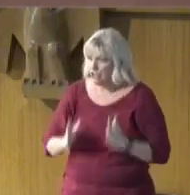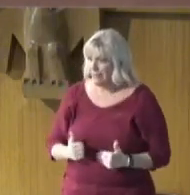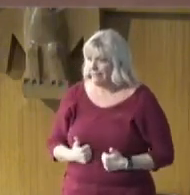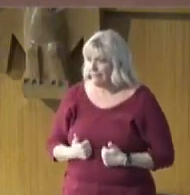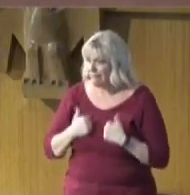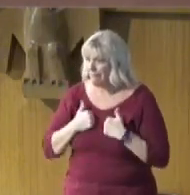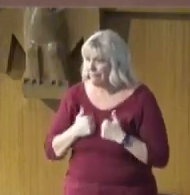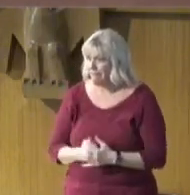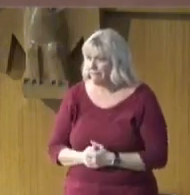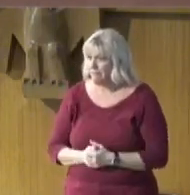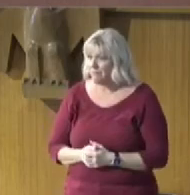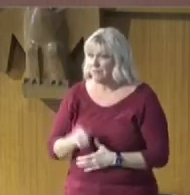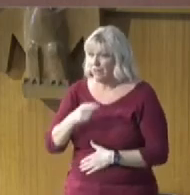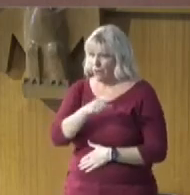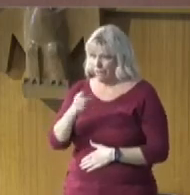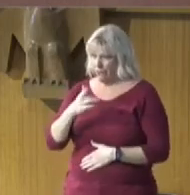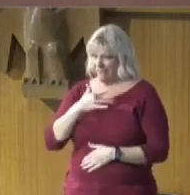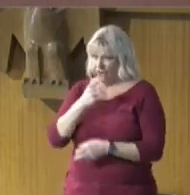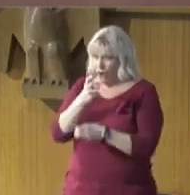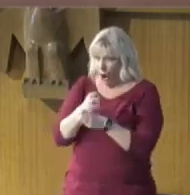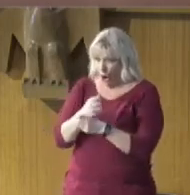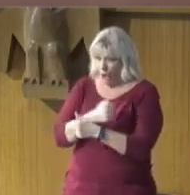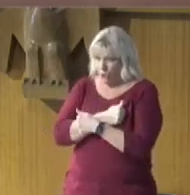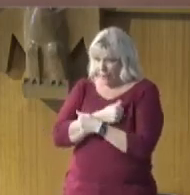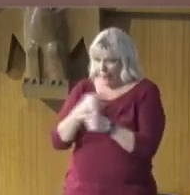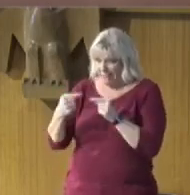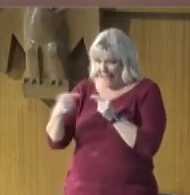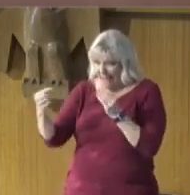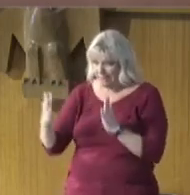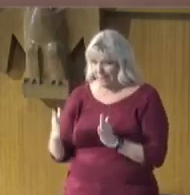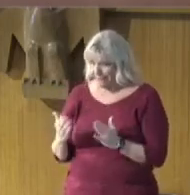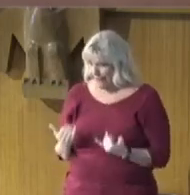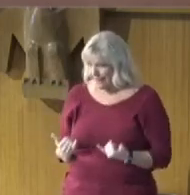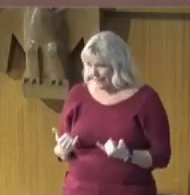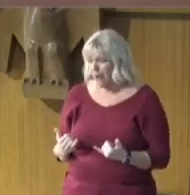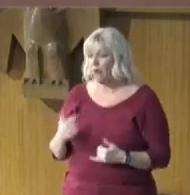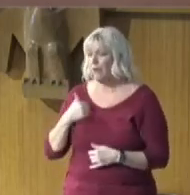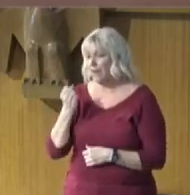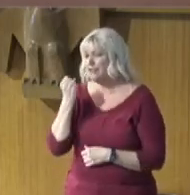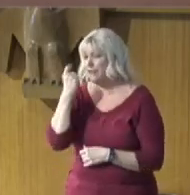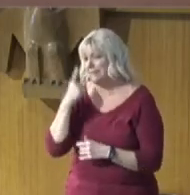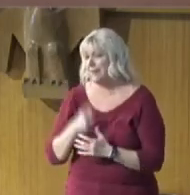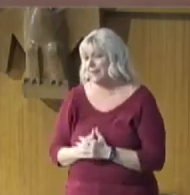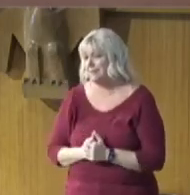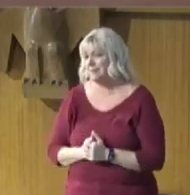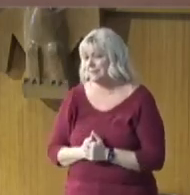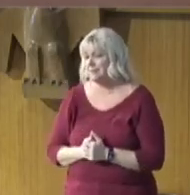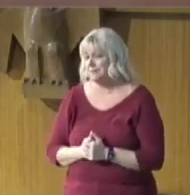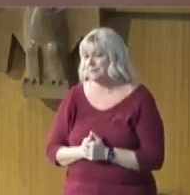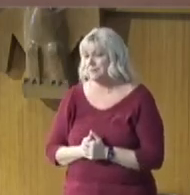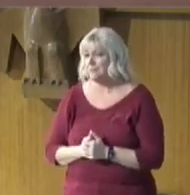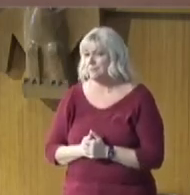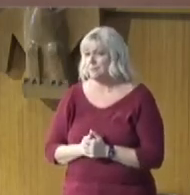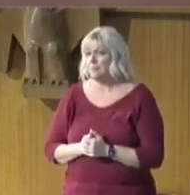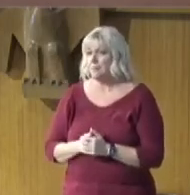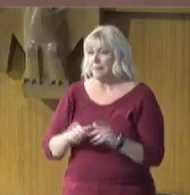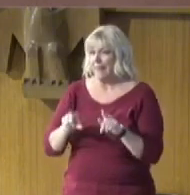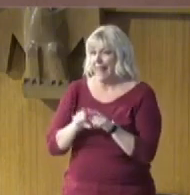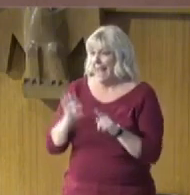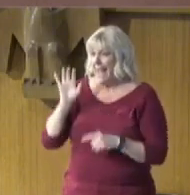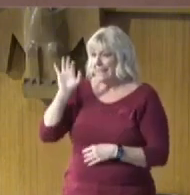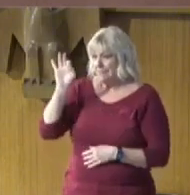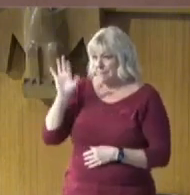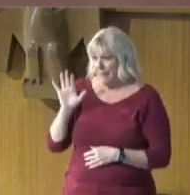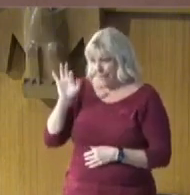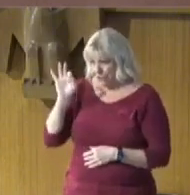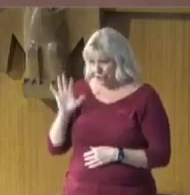you feel like it's hard for you to love an enemy right now, I want you to know I understand. And as pastors,